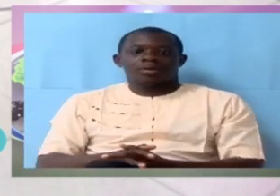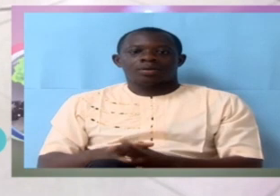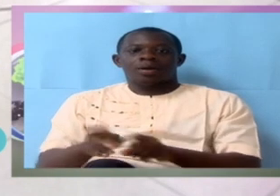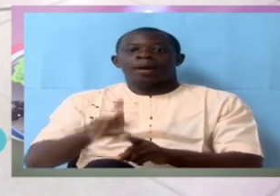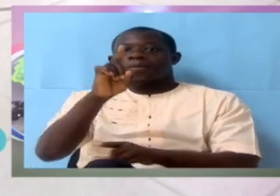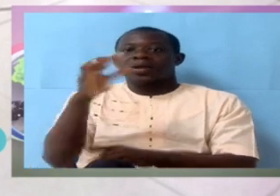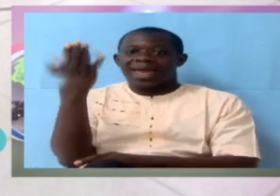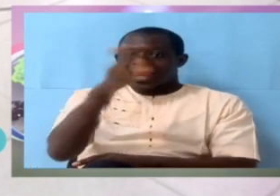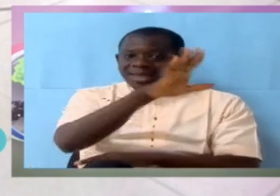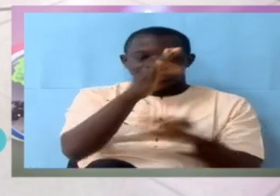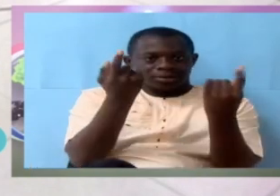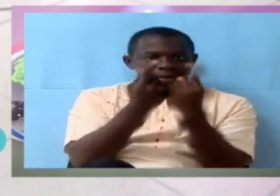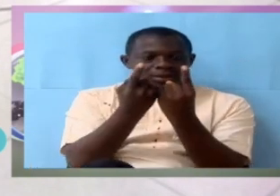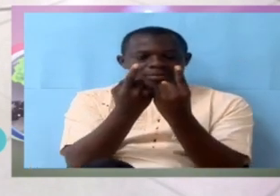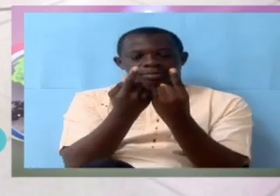But whatever,